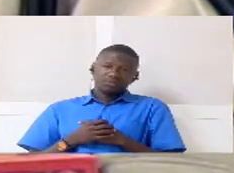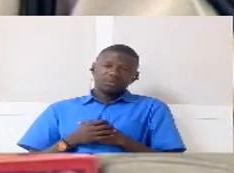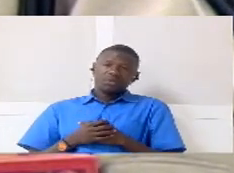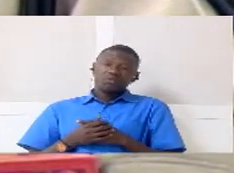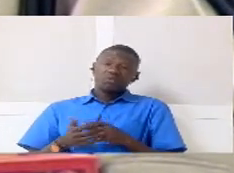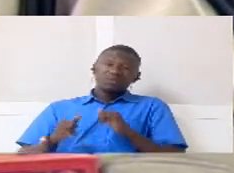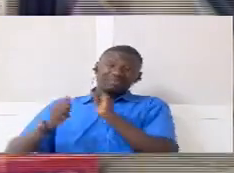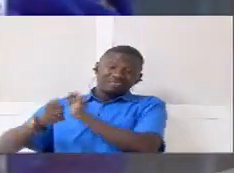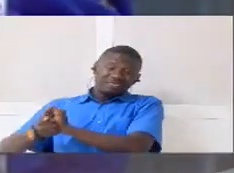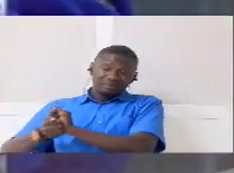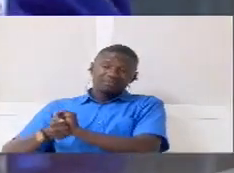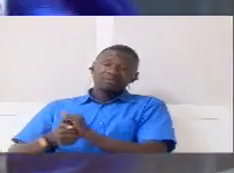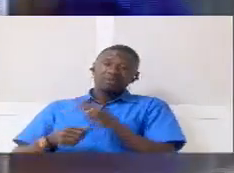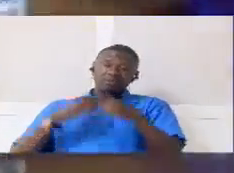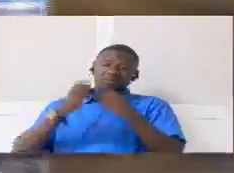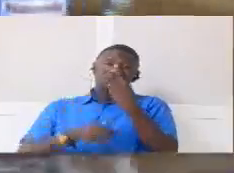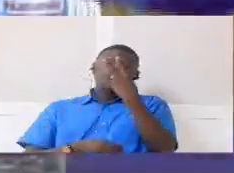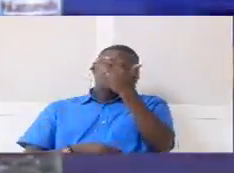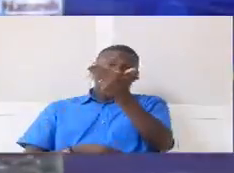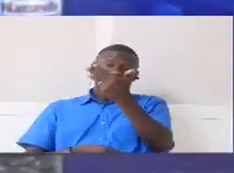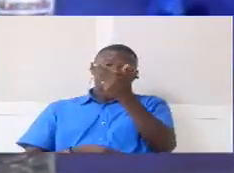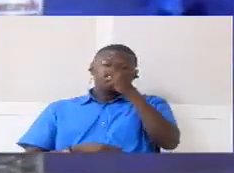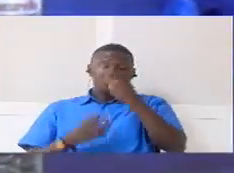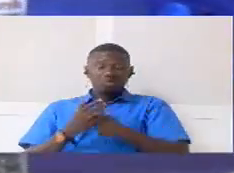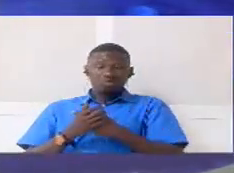Confinement, under confinement. Okay, thank you. Thank you, Numbara.